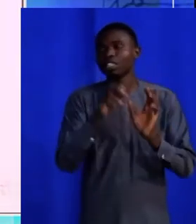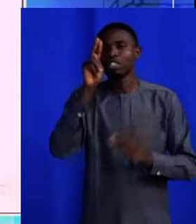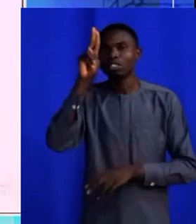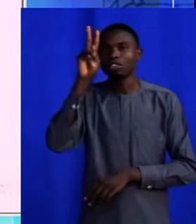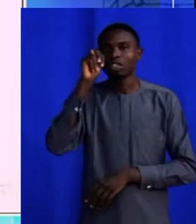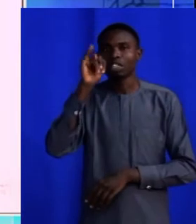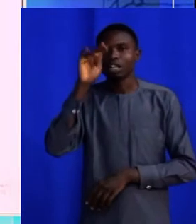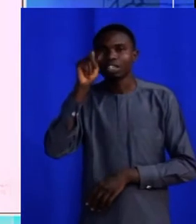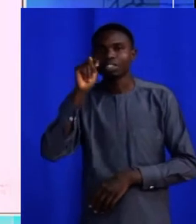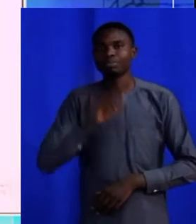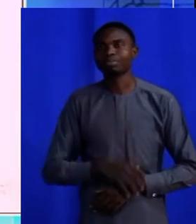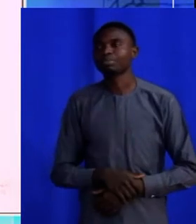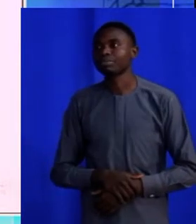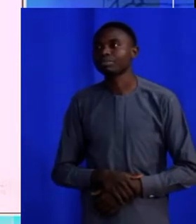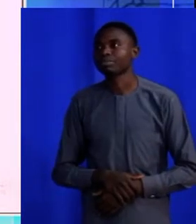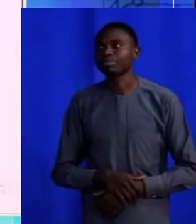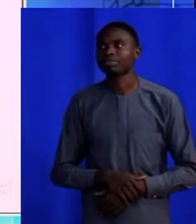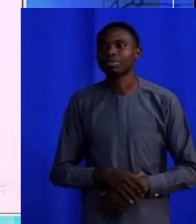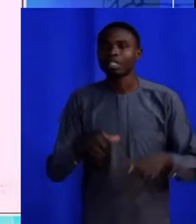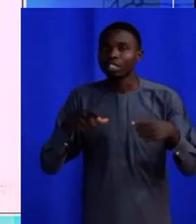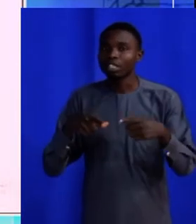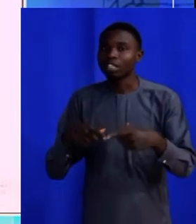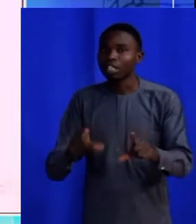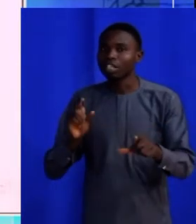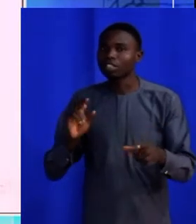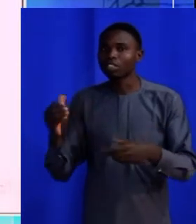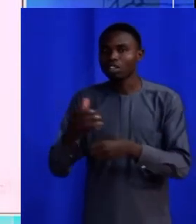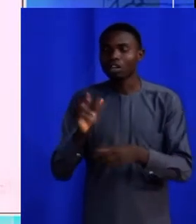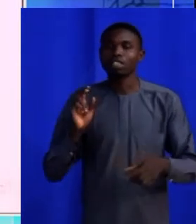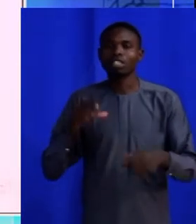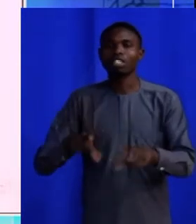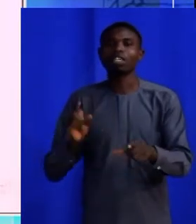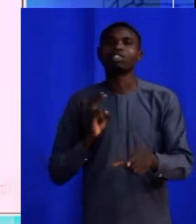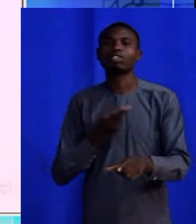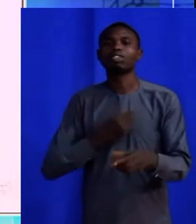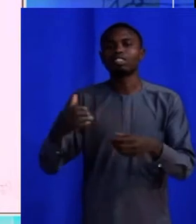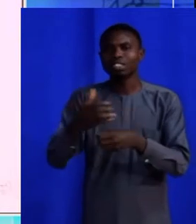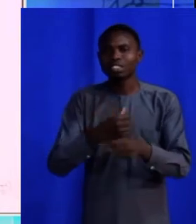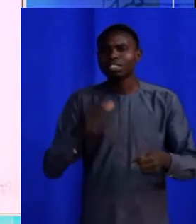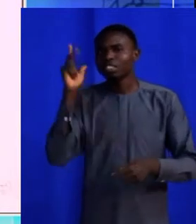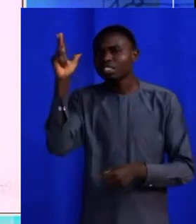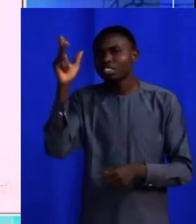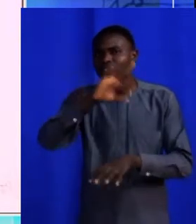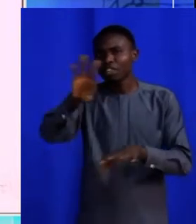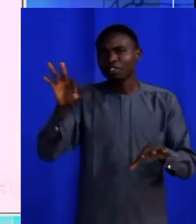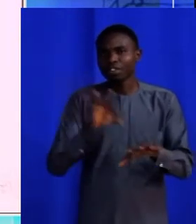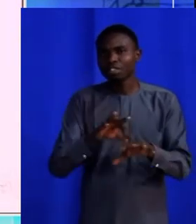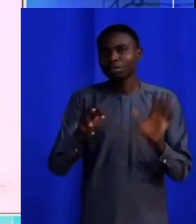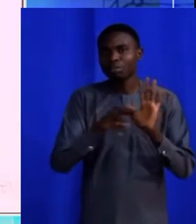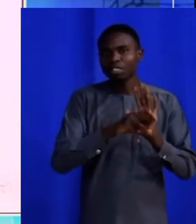Those that live in water are called aquatic animals. And the next one is